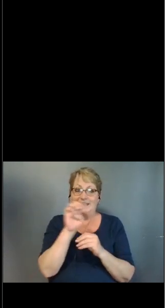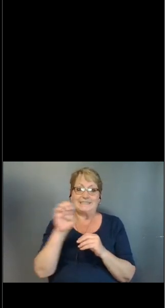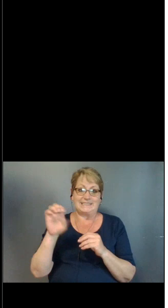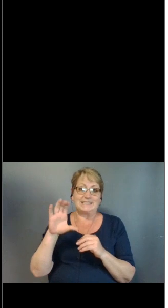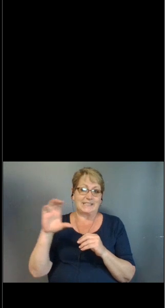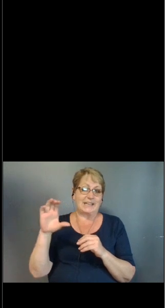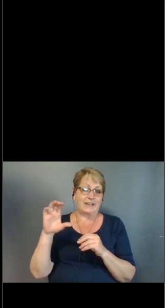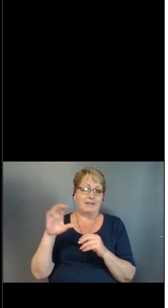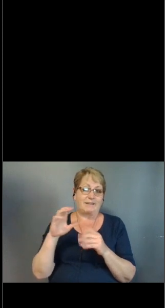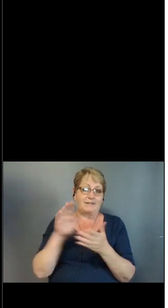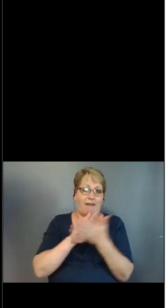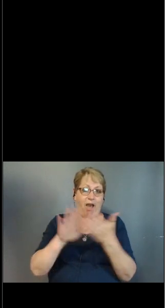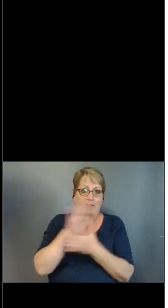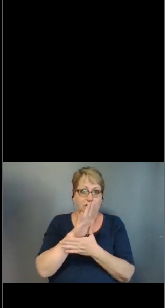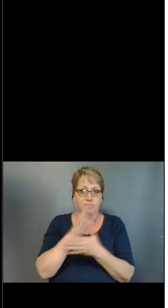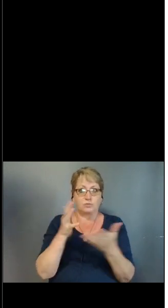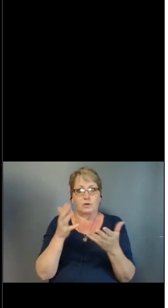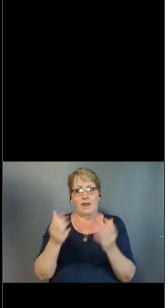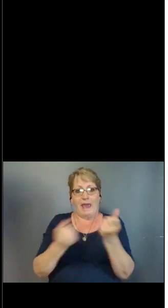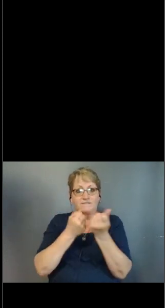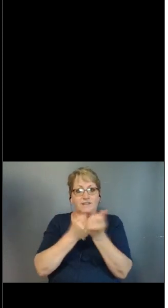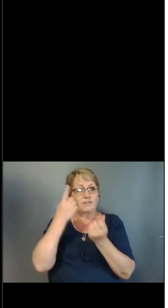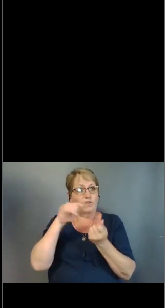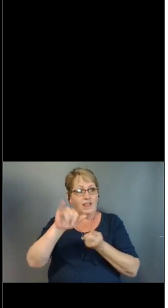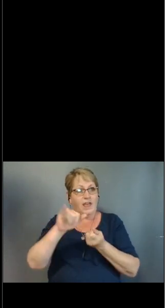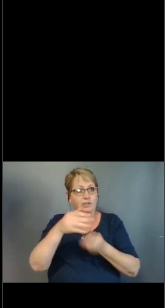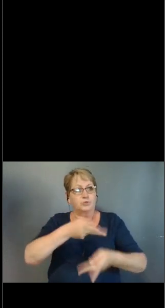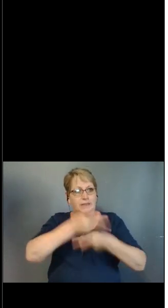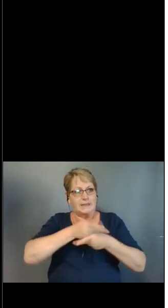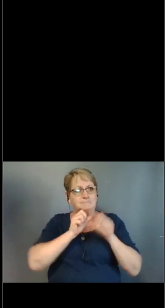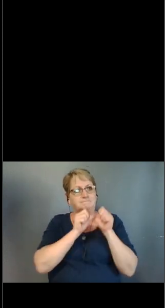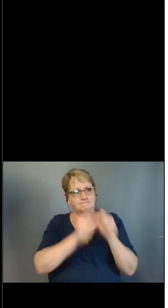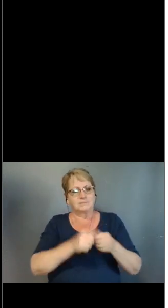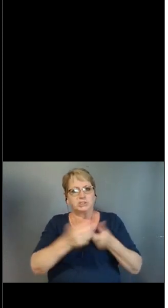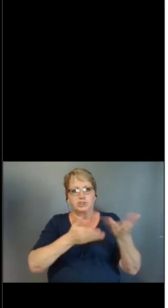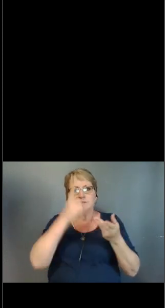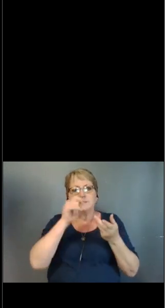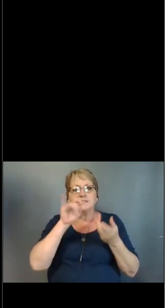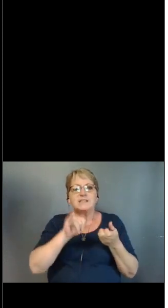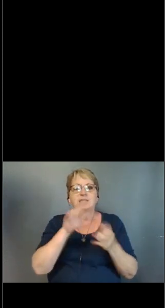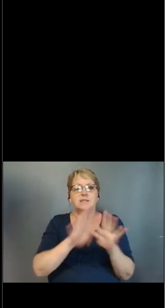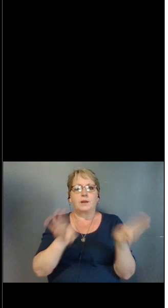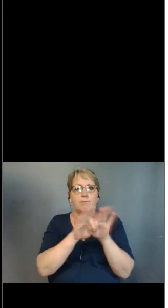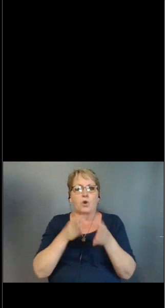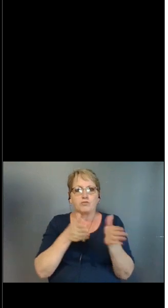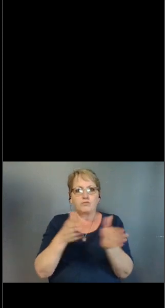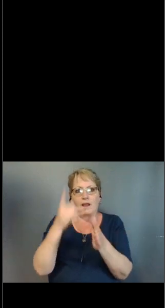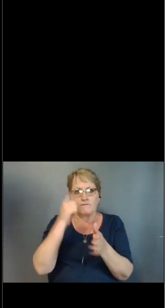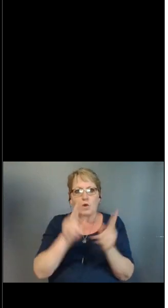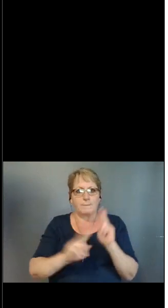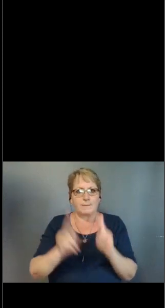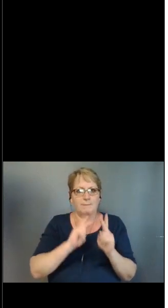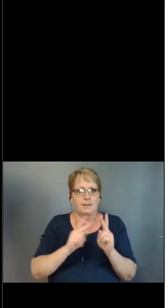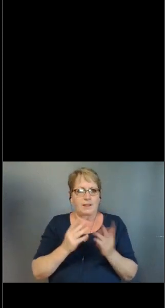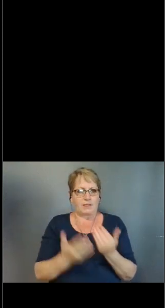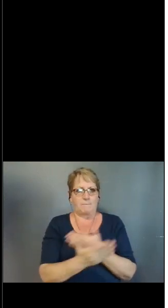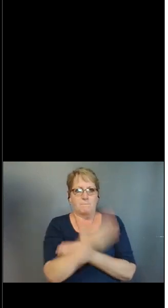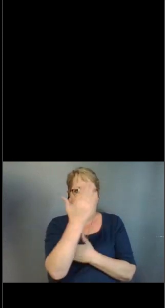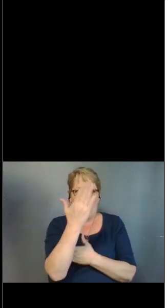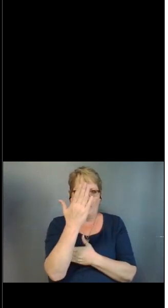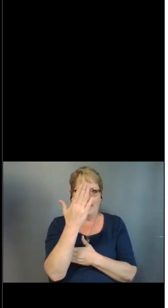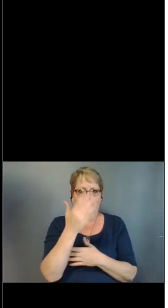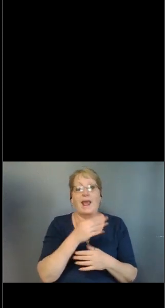advocating for the Baines to remain in service because it's an important route for commuters in the morning and in